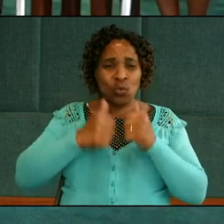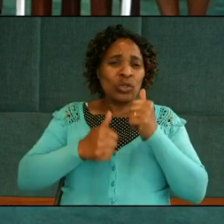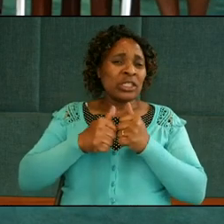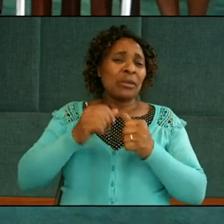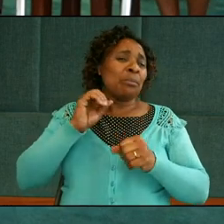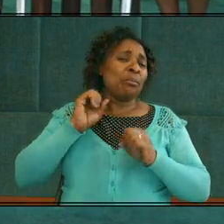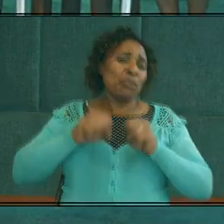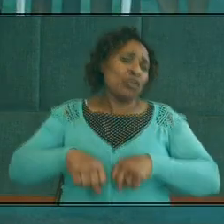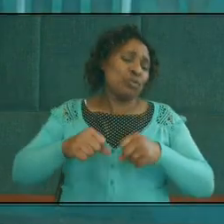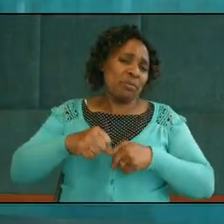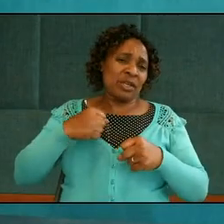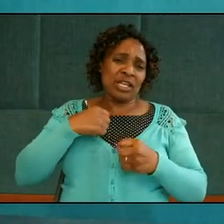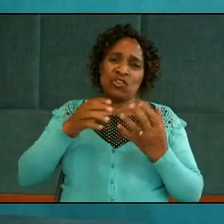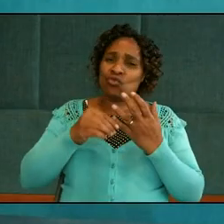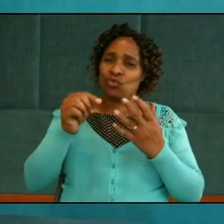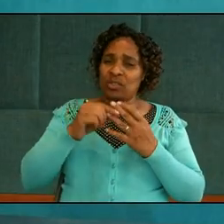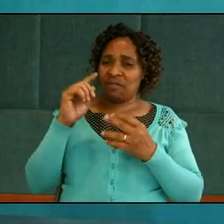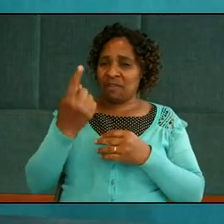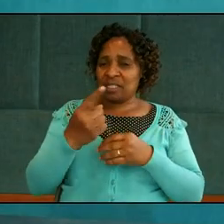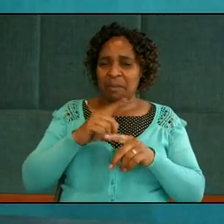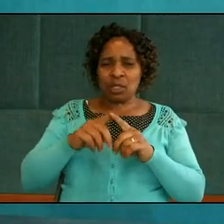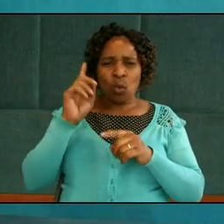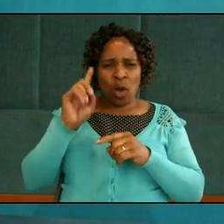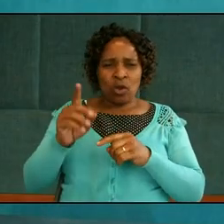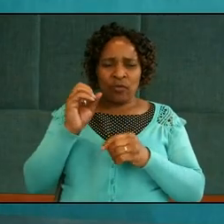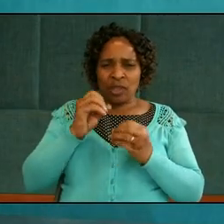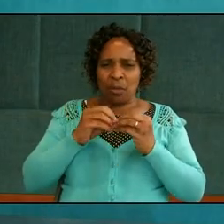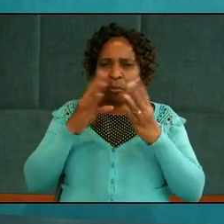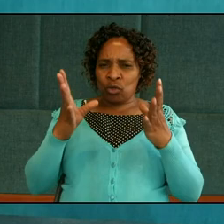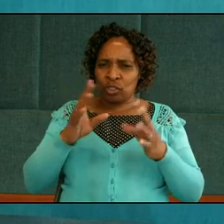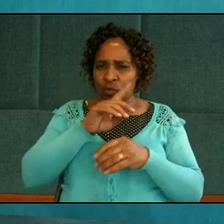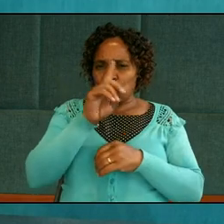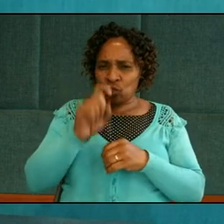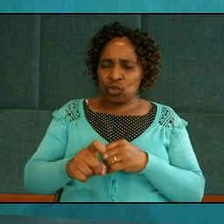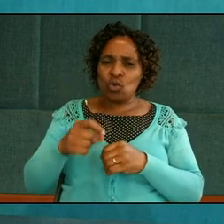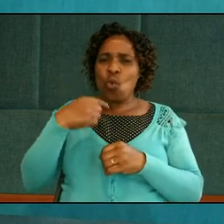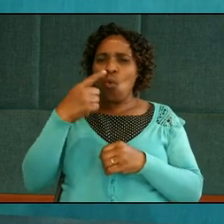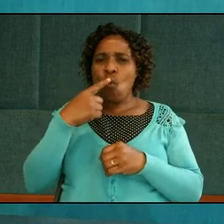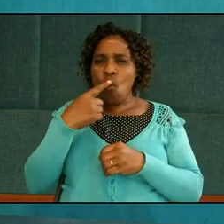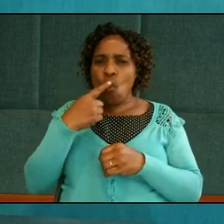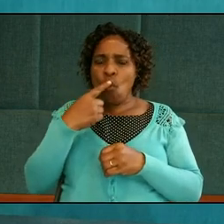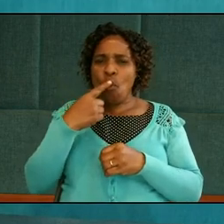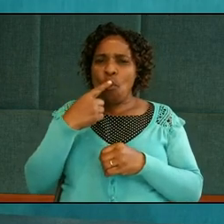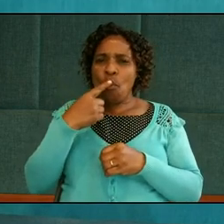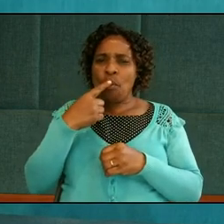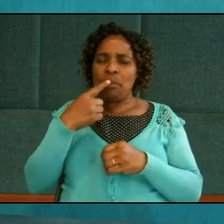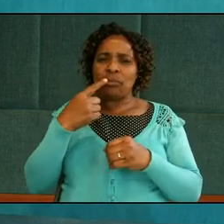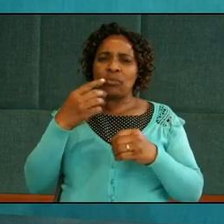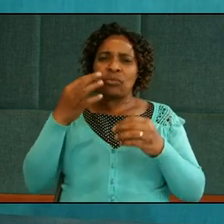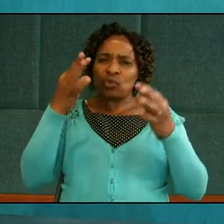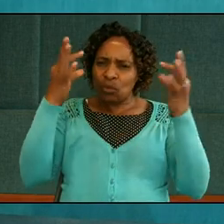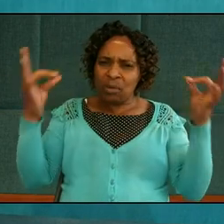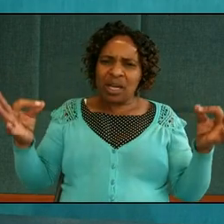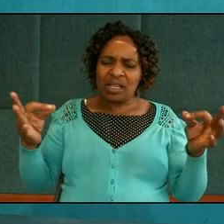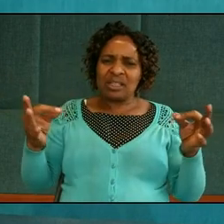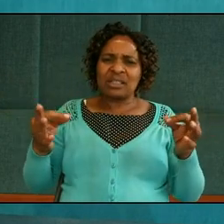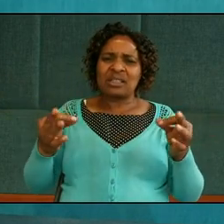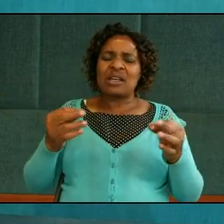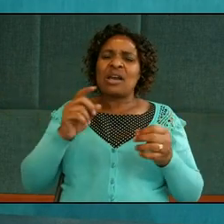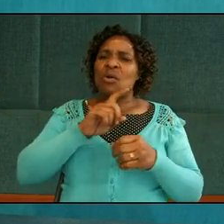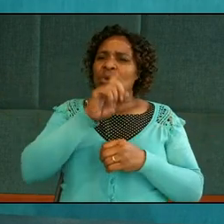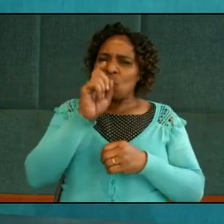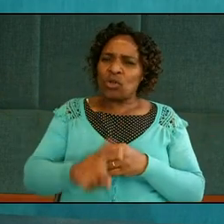first? I'd say one of the most difficult questions I've ever asked is whom to marry. It's not a very easy question to